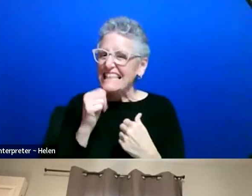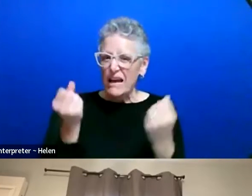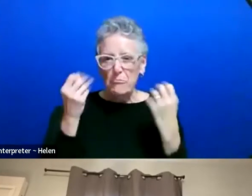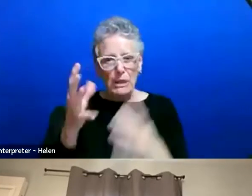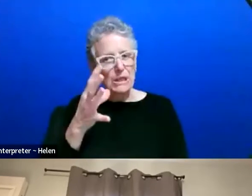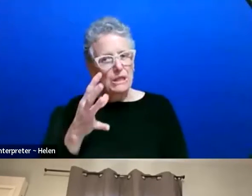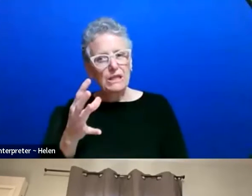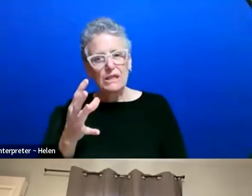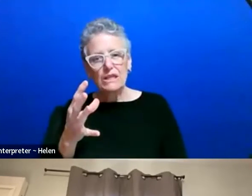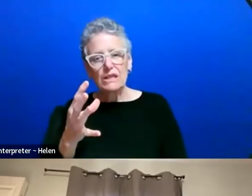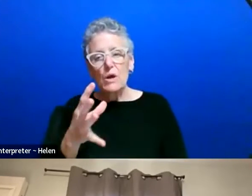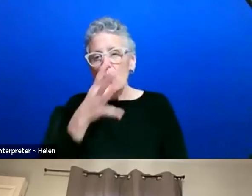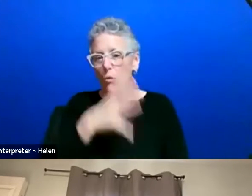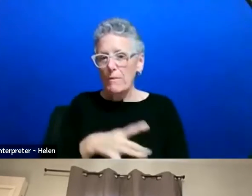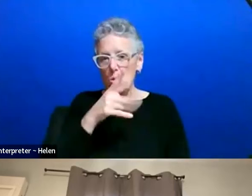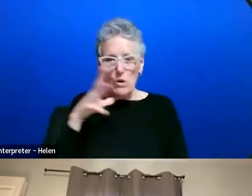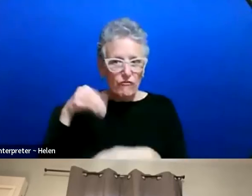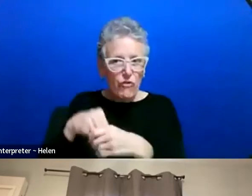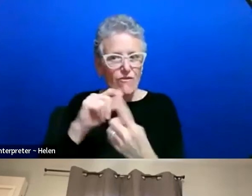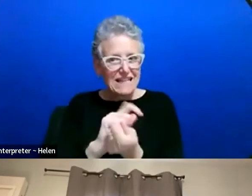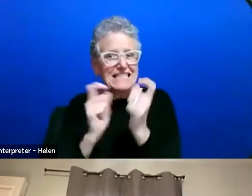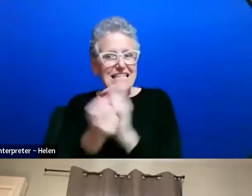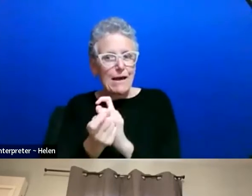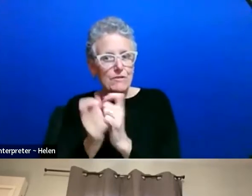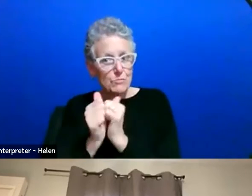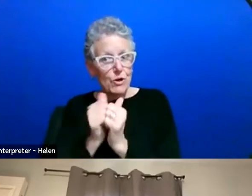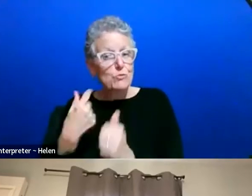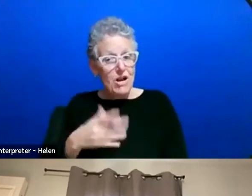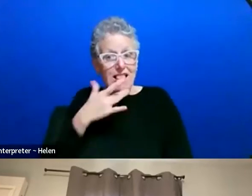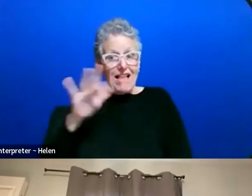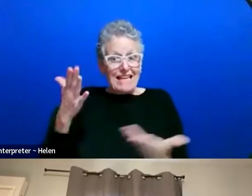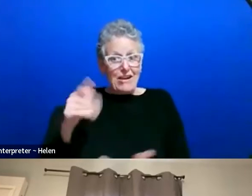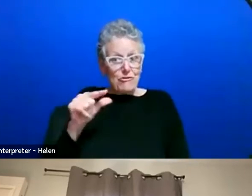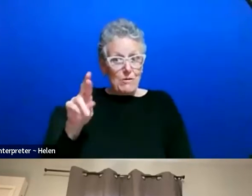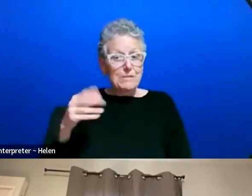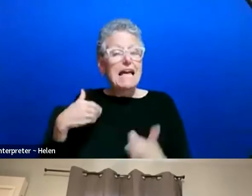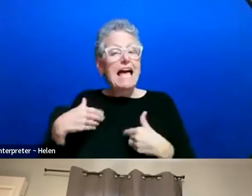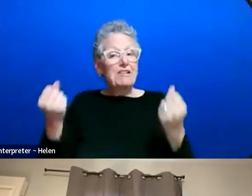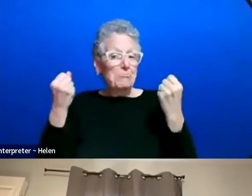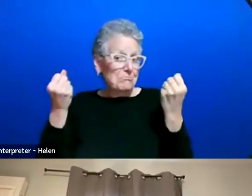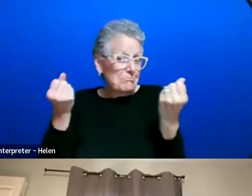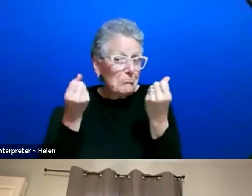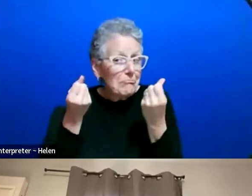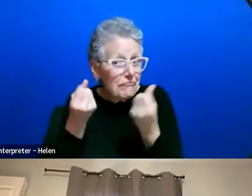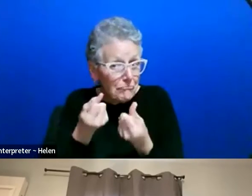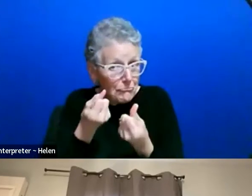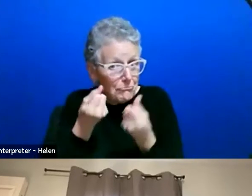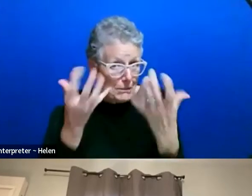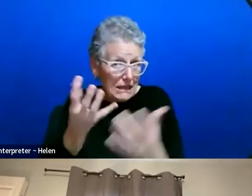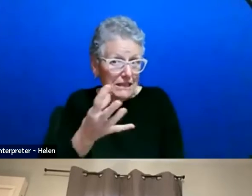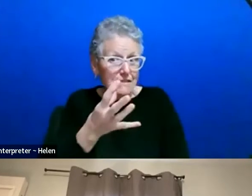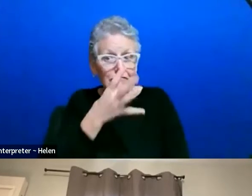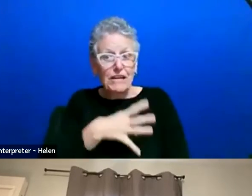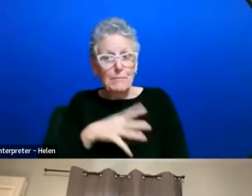play adaptive sports. We actually are lucky here in Grand Rapids that we do have quite a few female tennis players. But